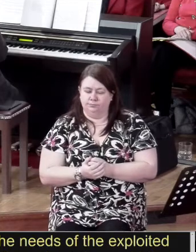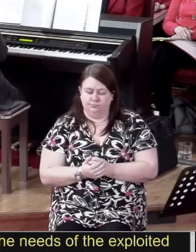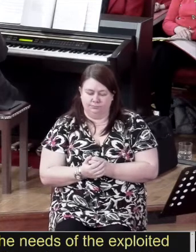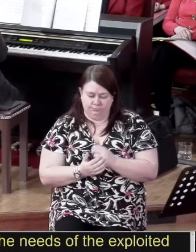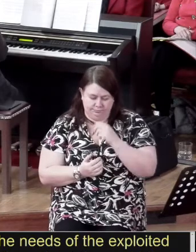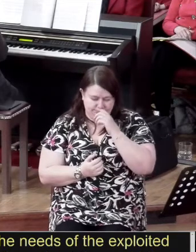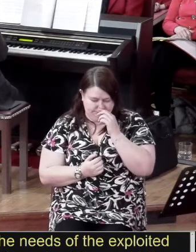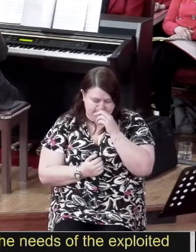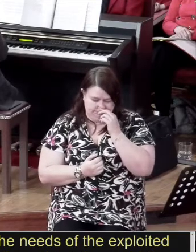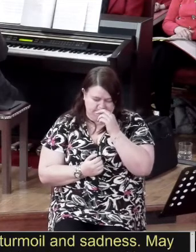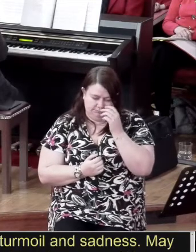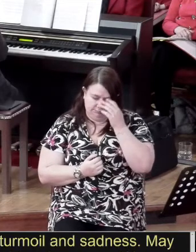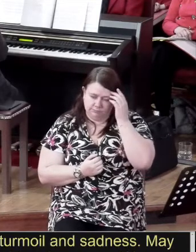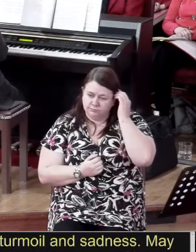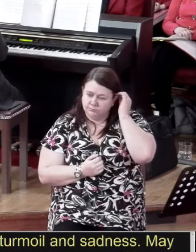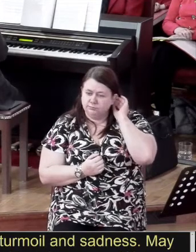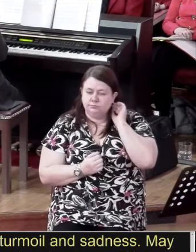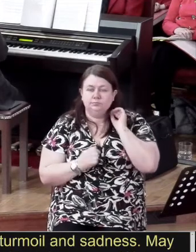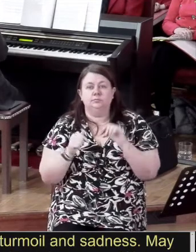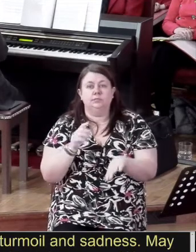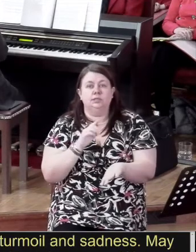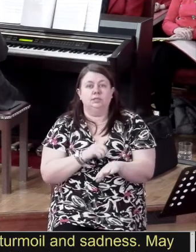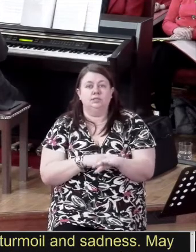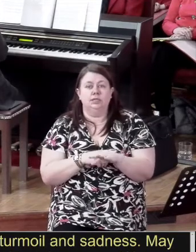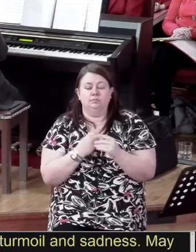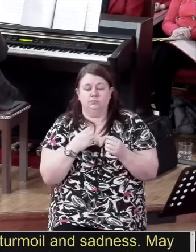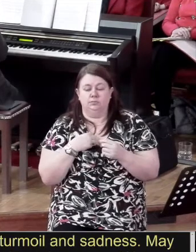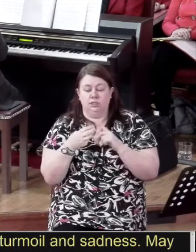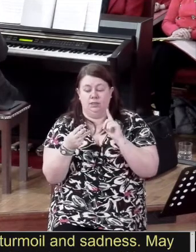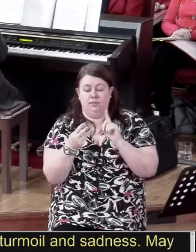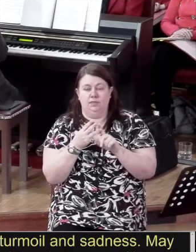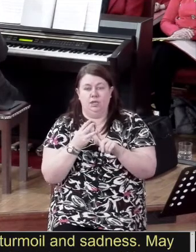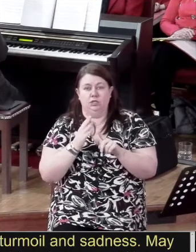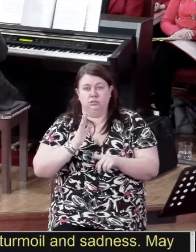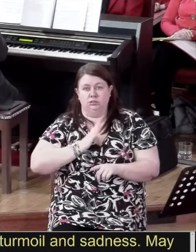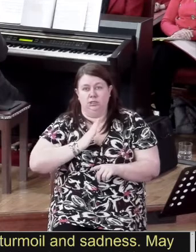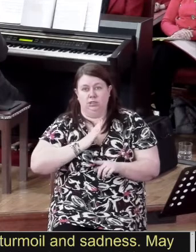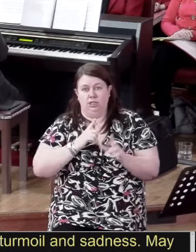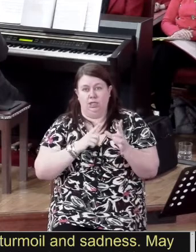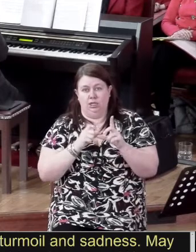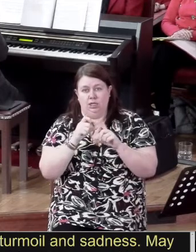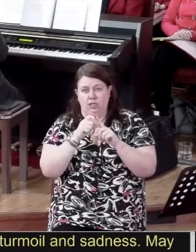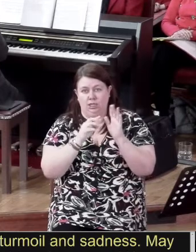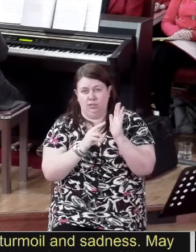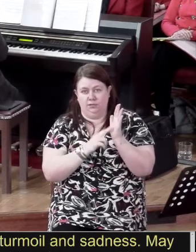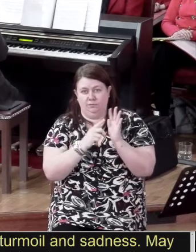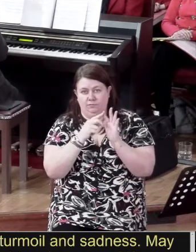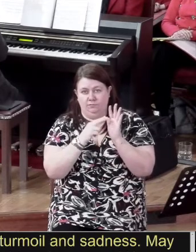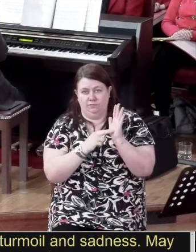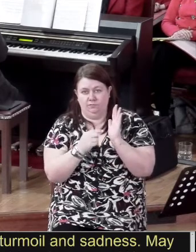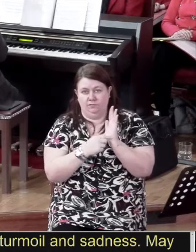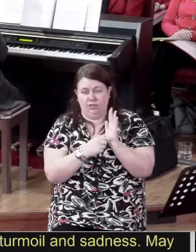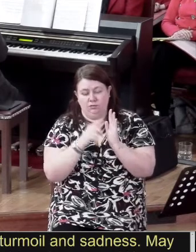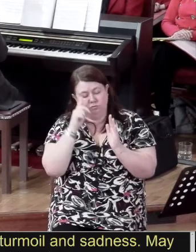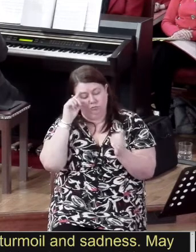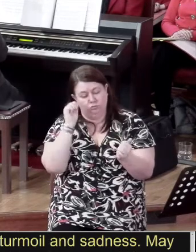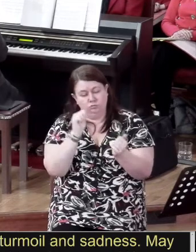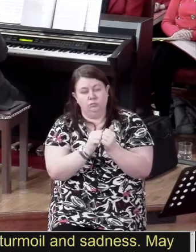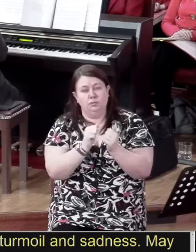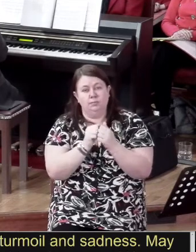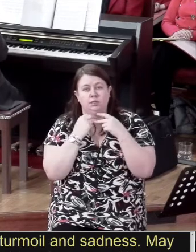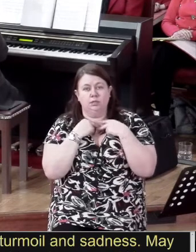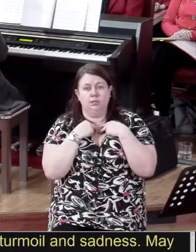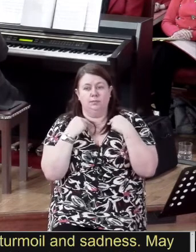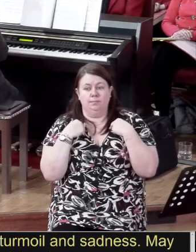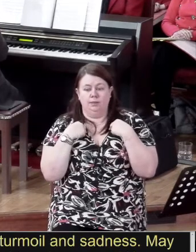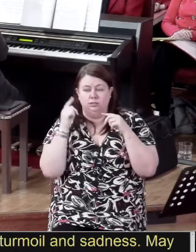At this time, when we dedicate the third Sunday in Advent and we think of those who minister to us, we do bless the